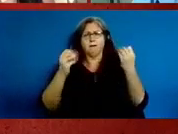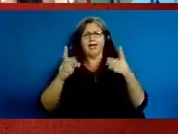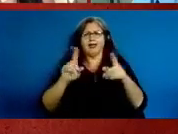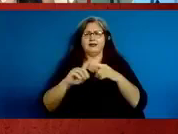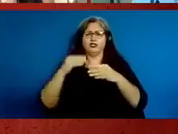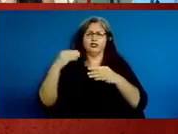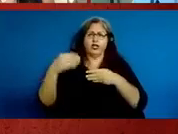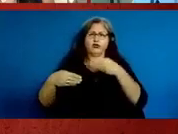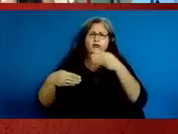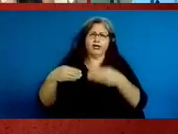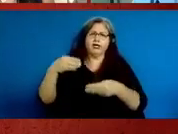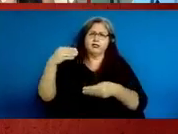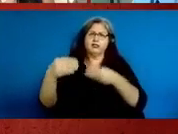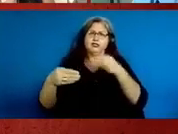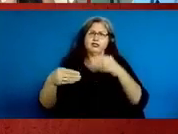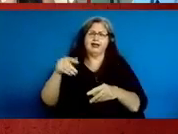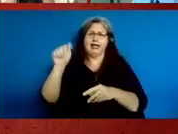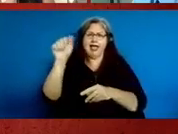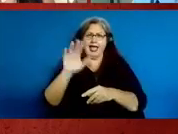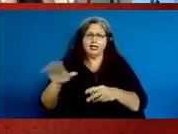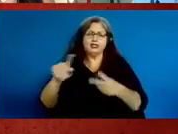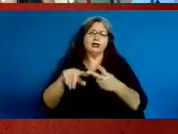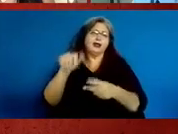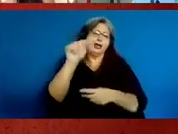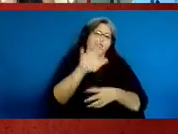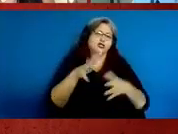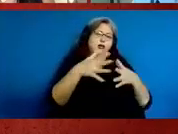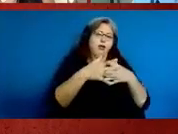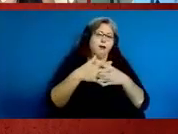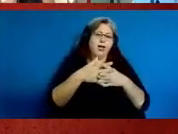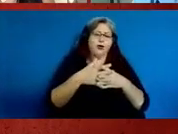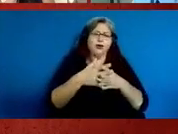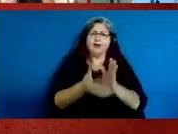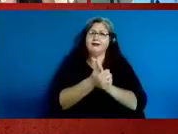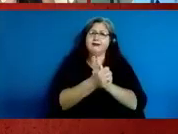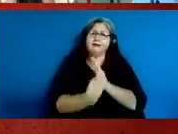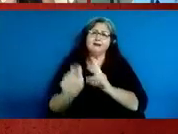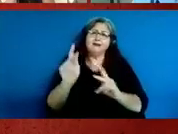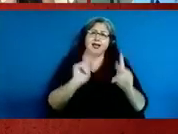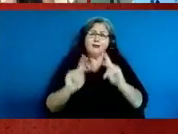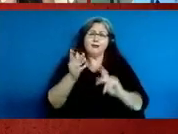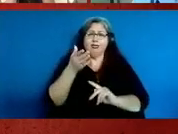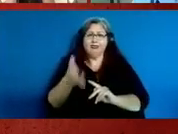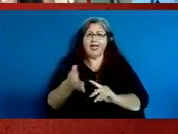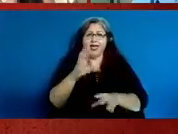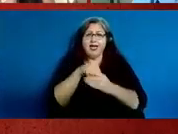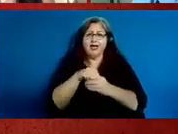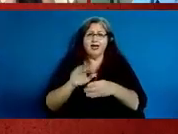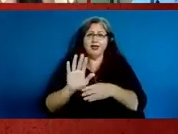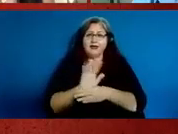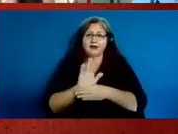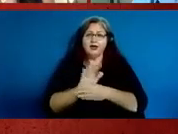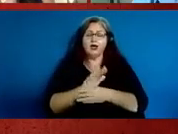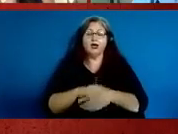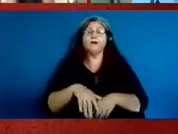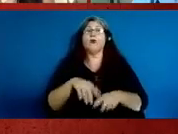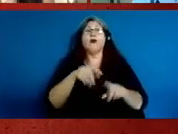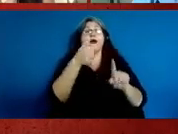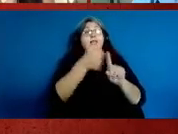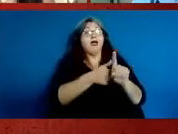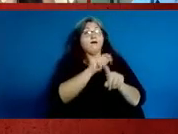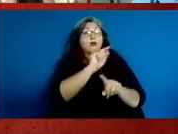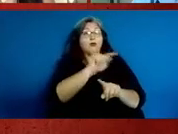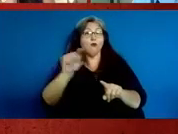of Asian and Asian American talent in the film, and every one of these